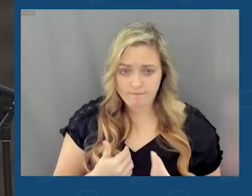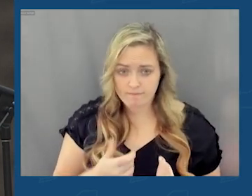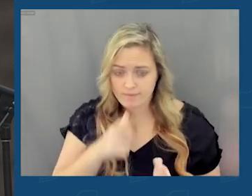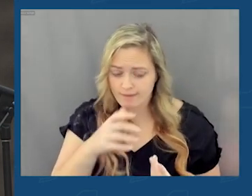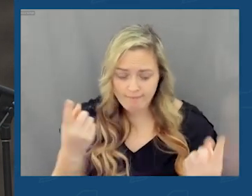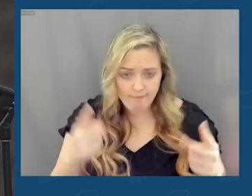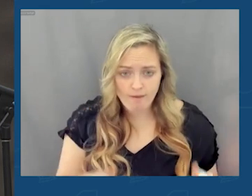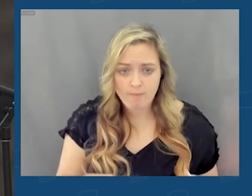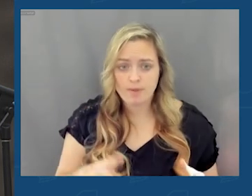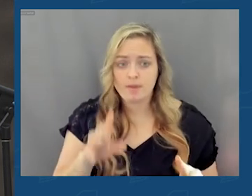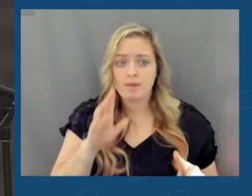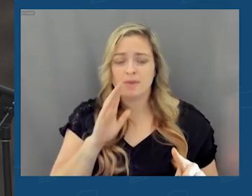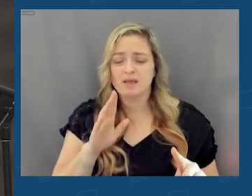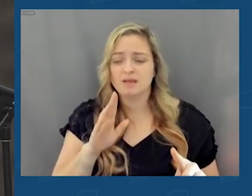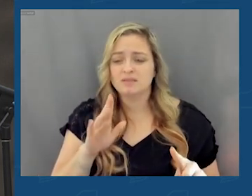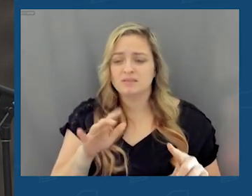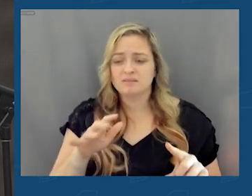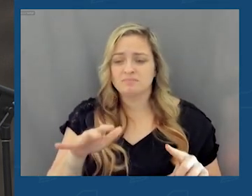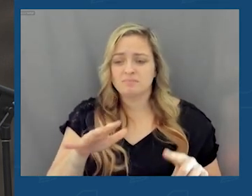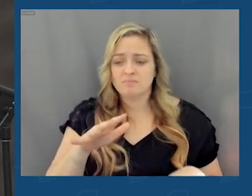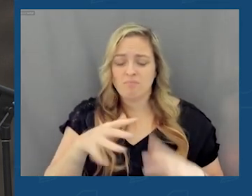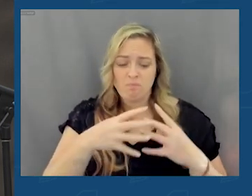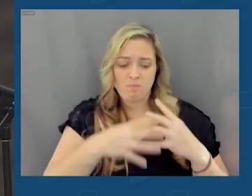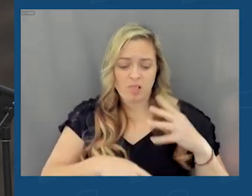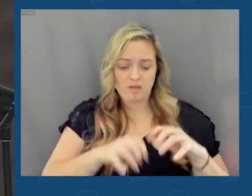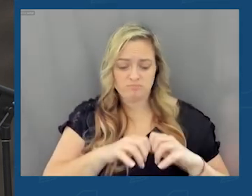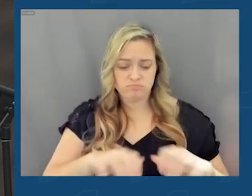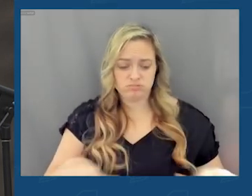because they were in a pool of blood that I stepped over.